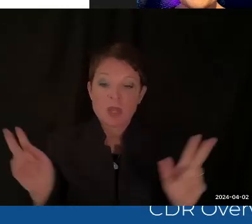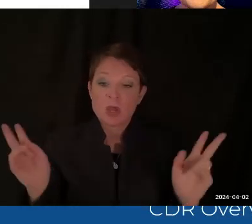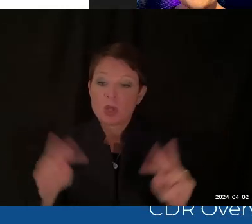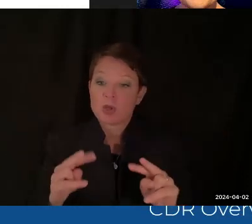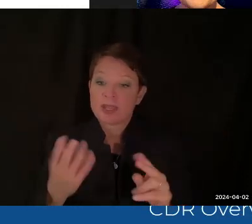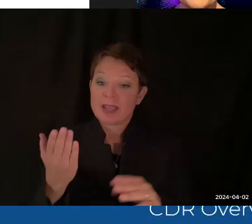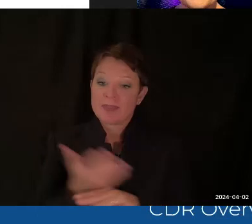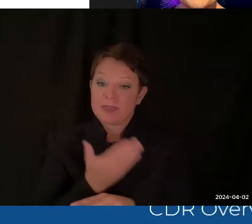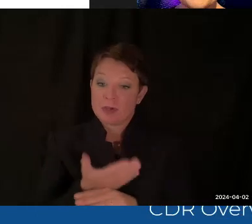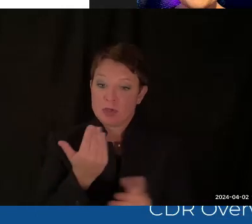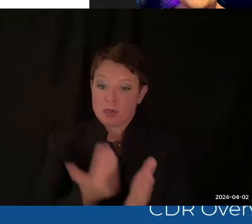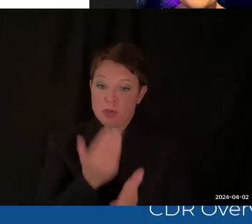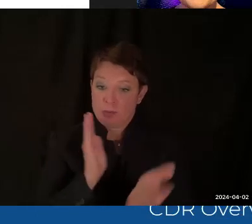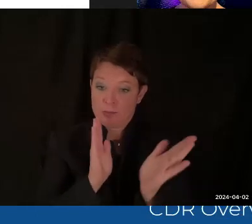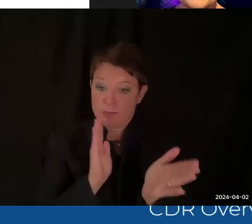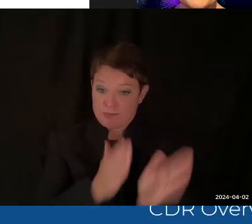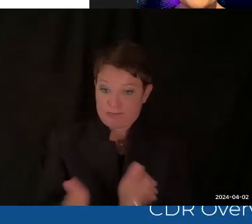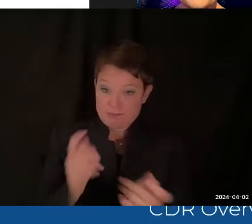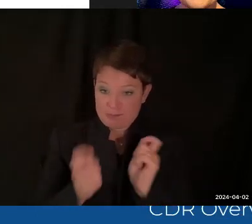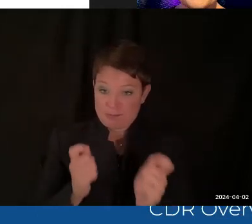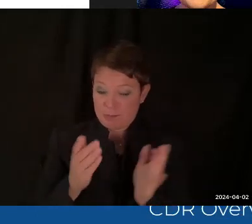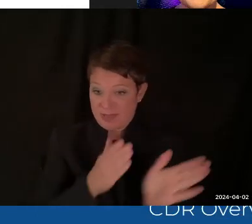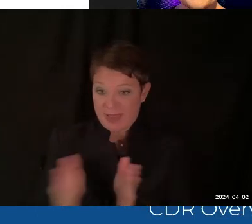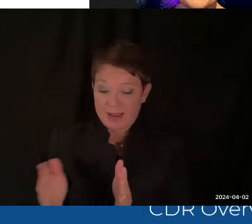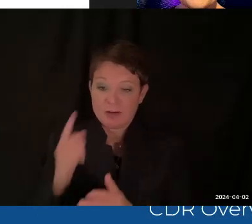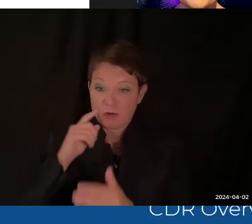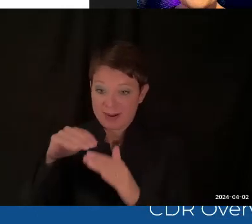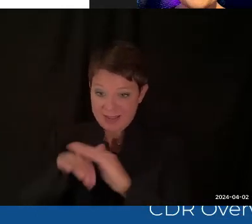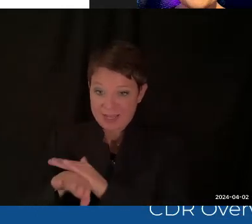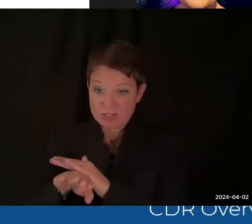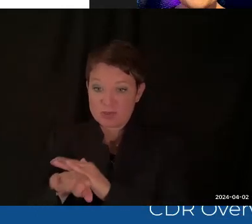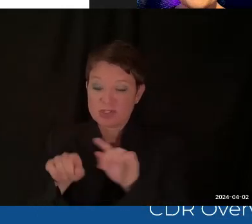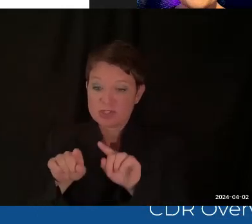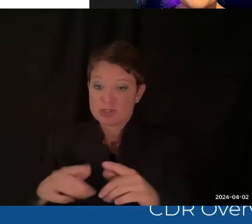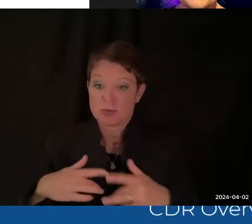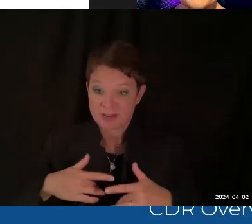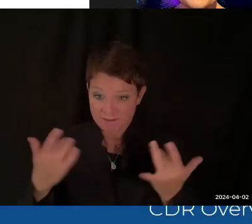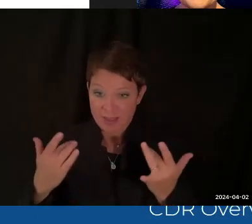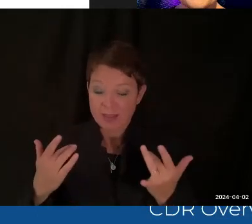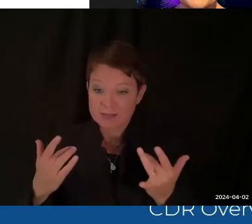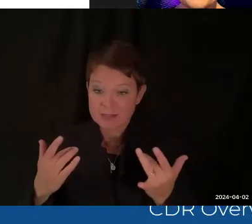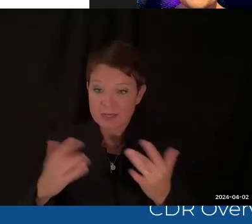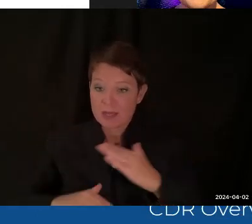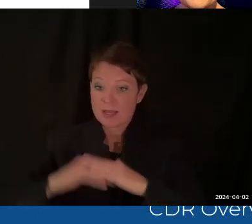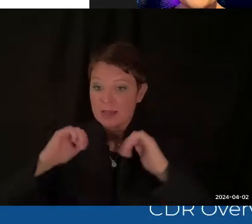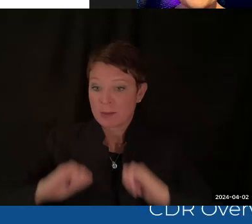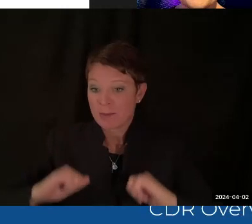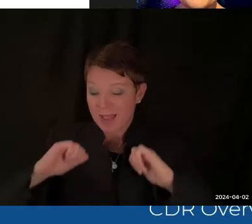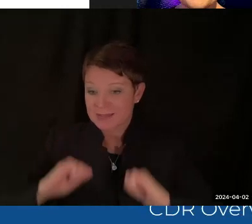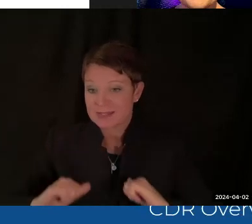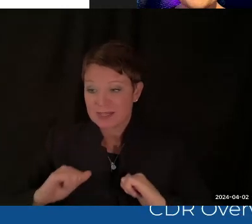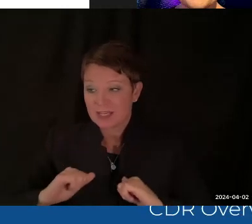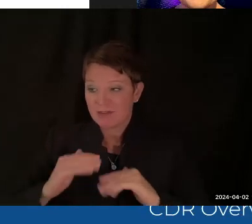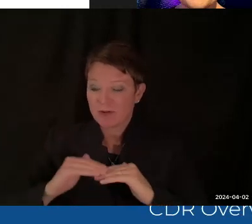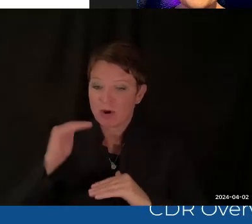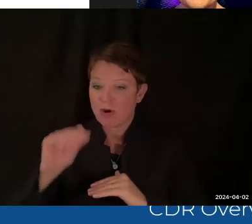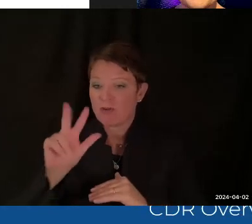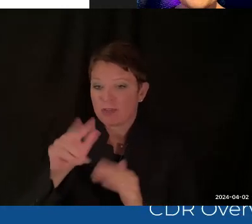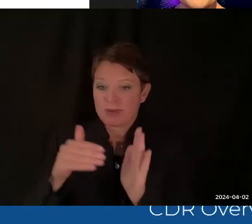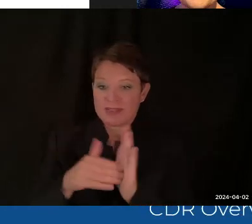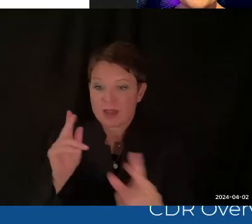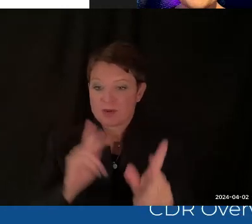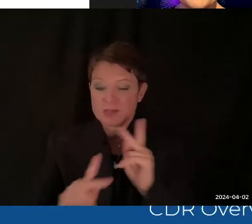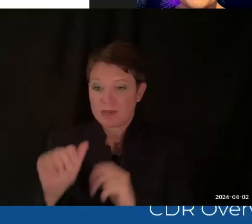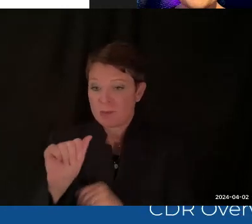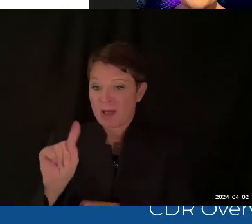the revised plan, I see that there are, I think, for entrance during events, capacity for a little bit more than 3,000 people